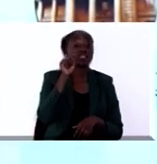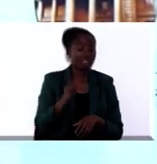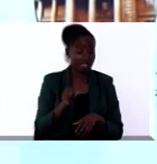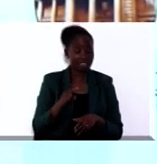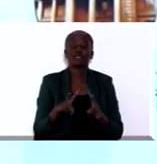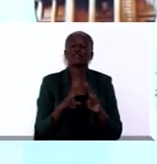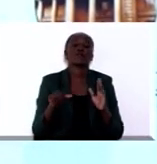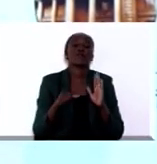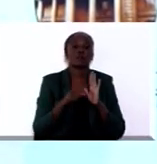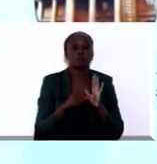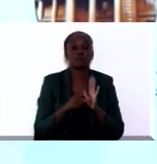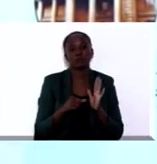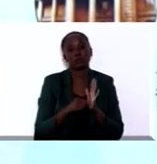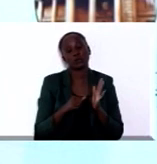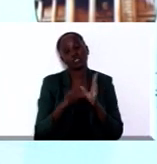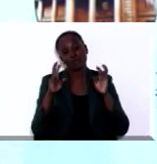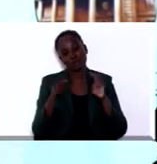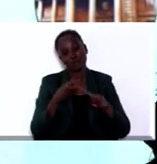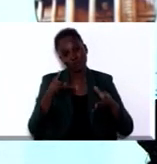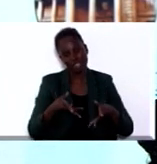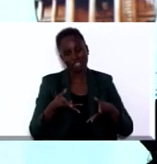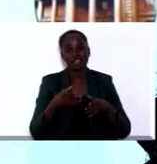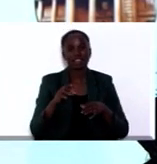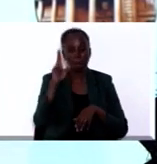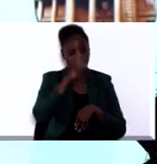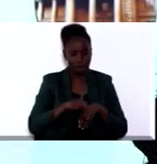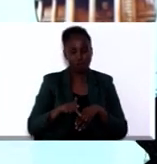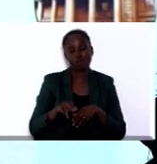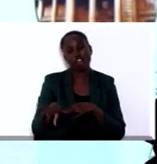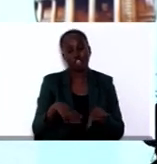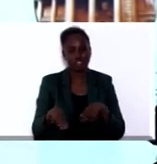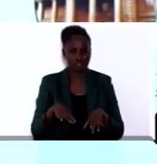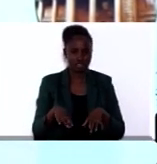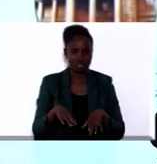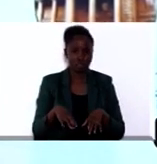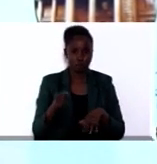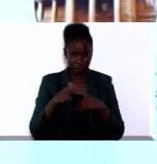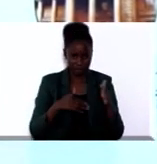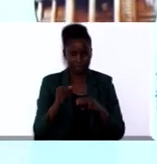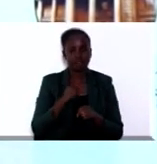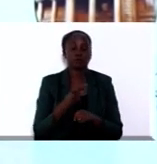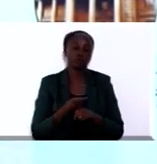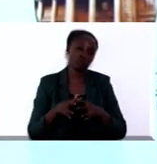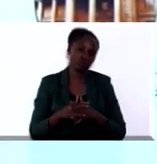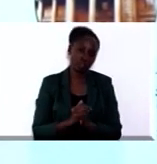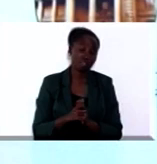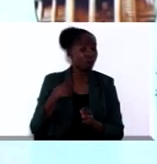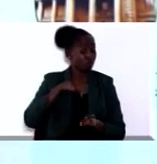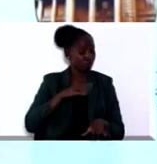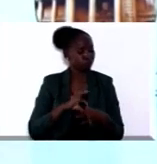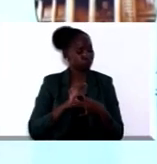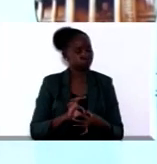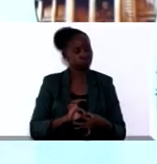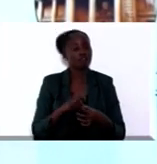theme in our plan of action growing Gauteng together. We remain committed to the